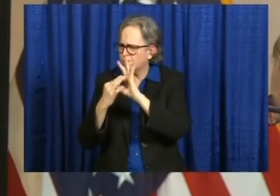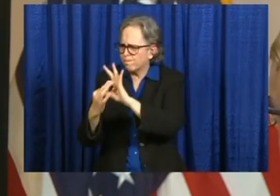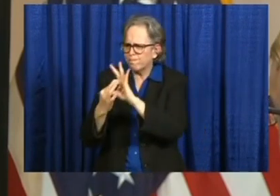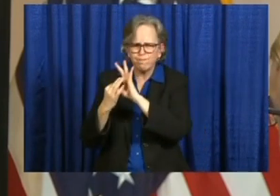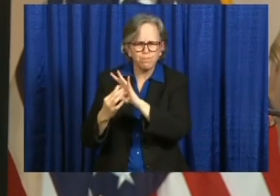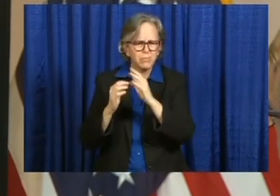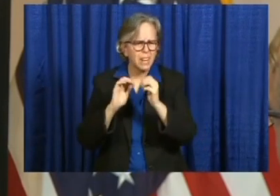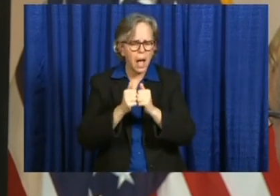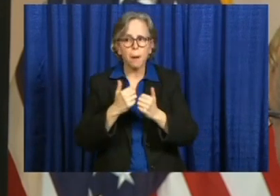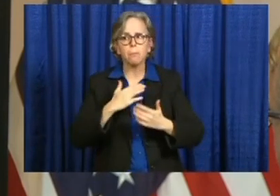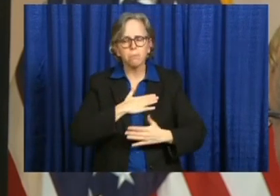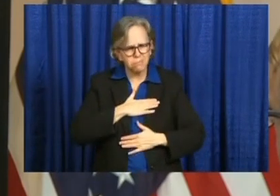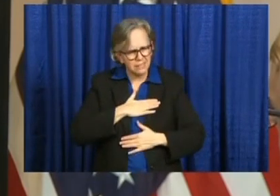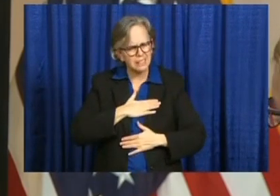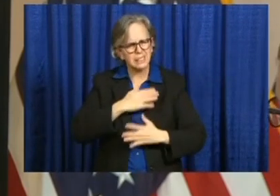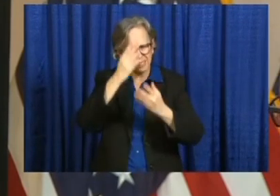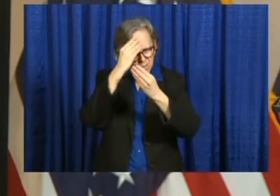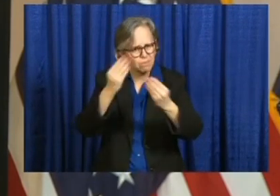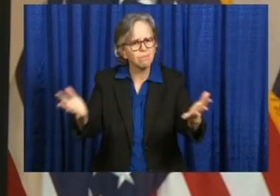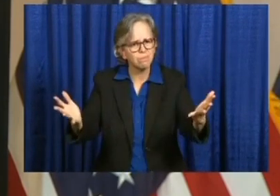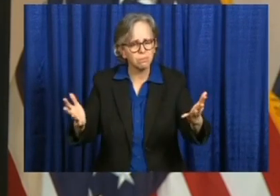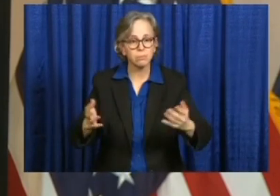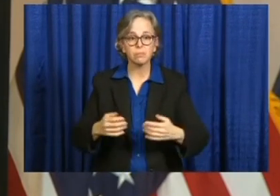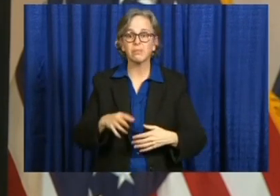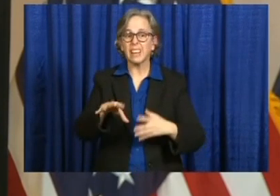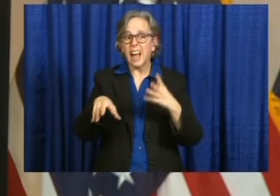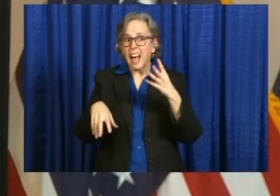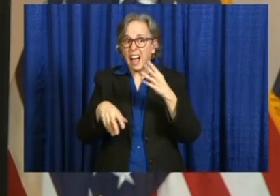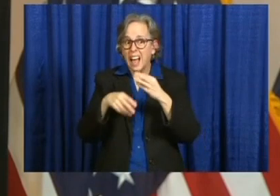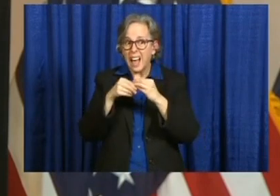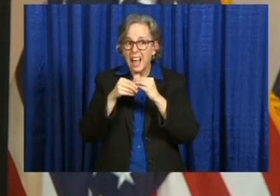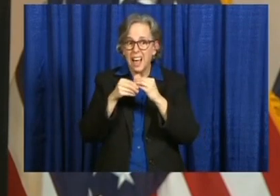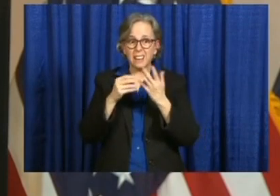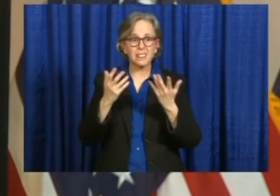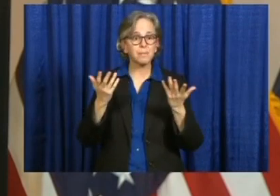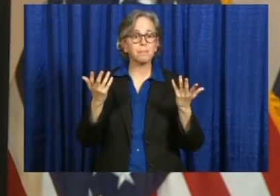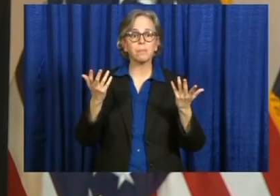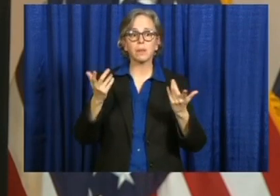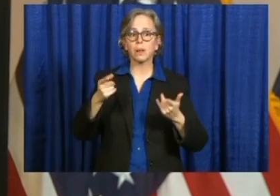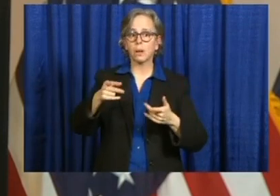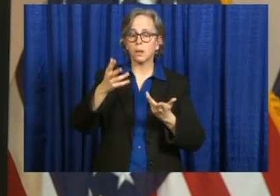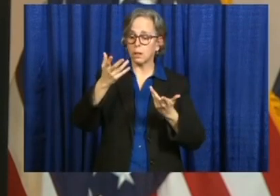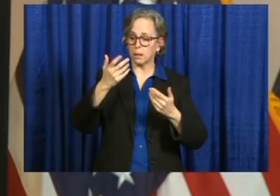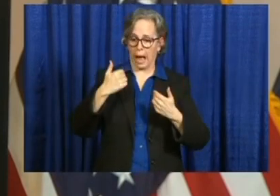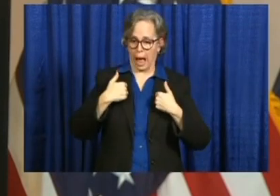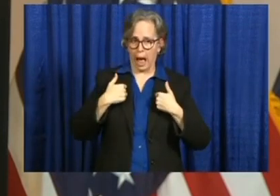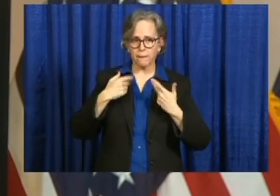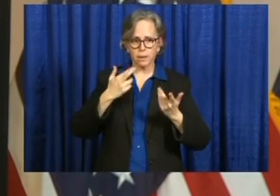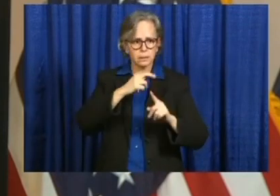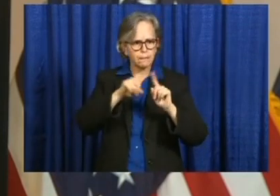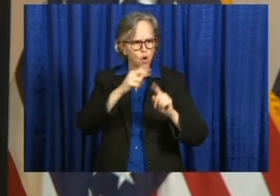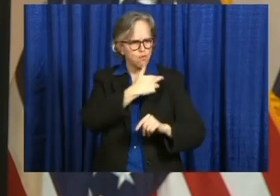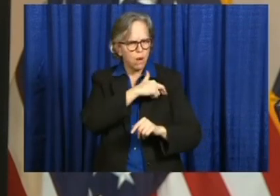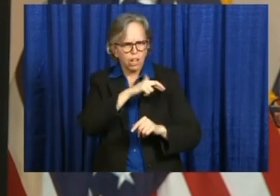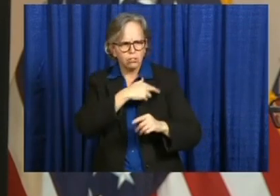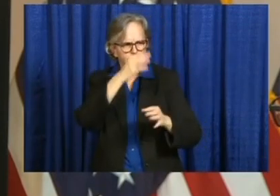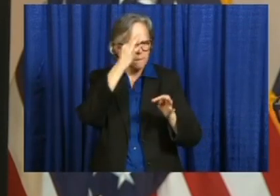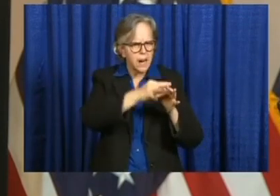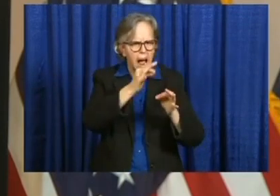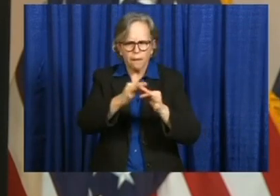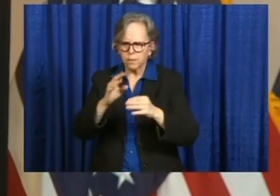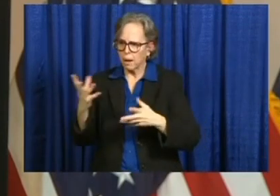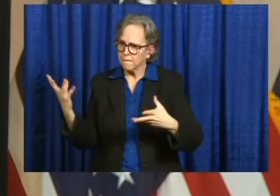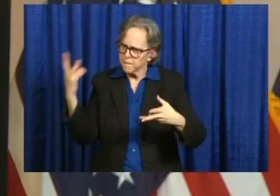Also, if you're involved in a faith community, stay connected to your faith leaders. Reach out and see ways that you can be connected